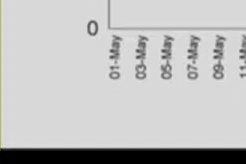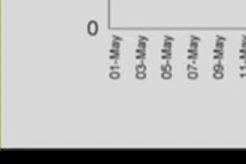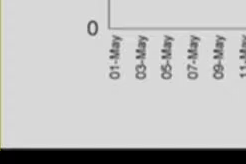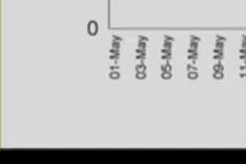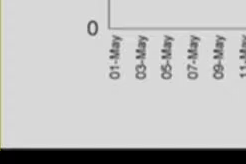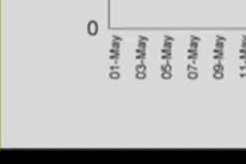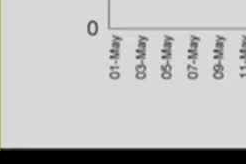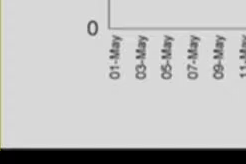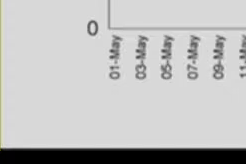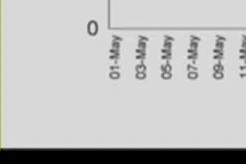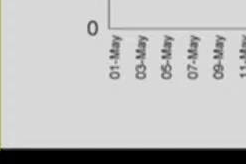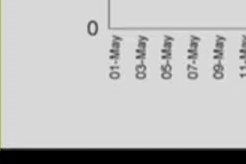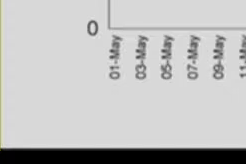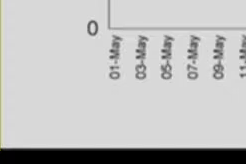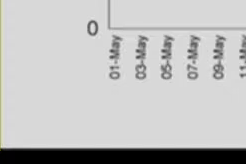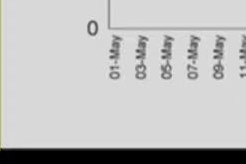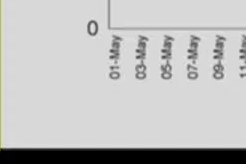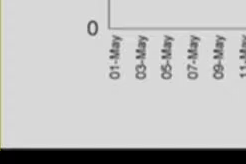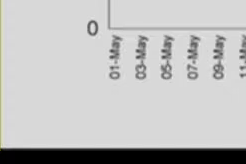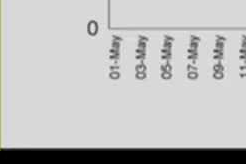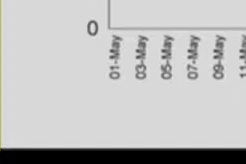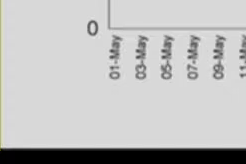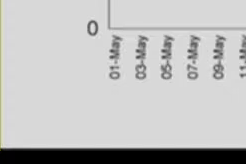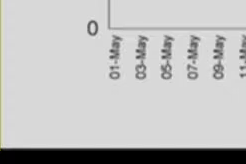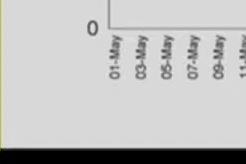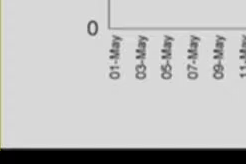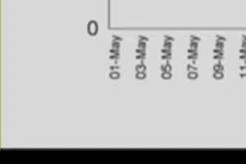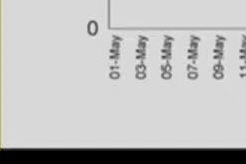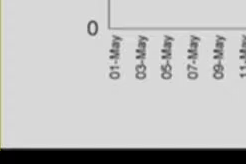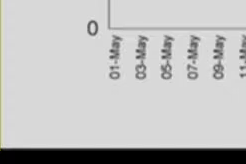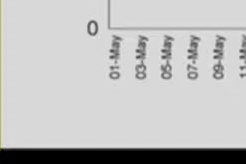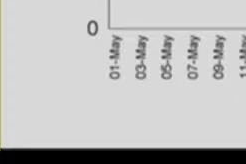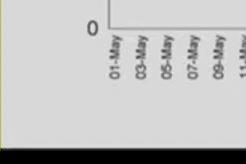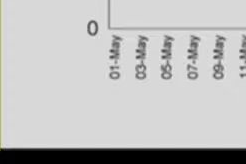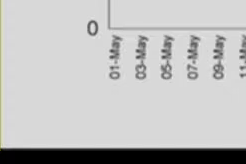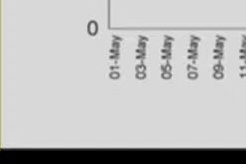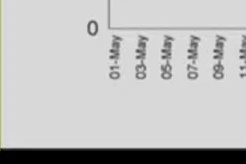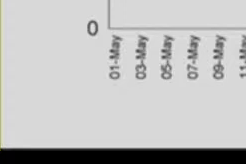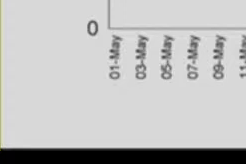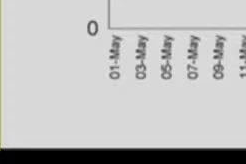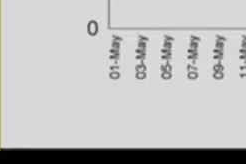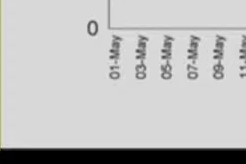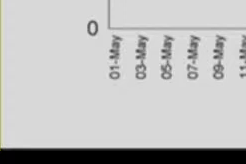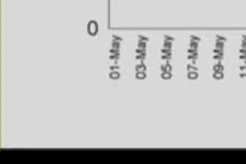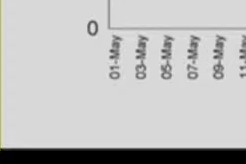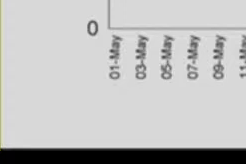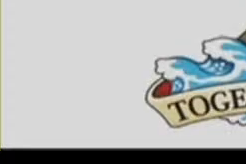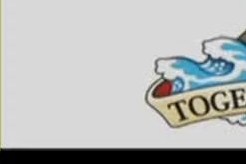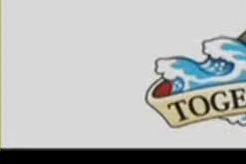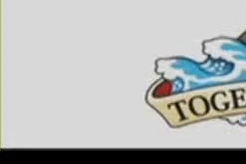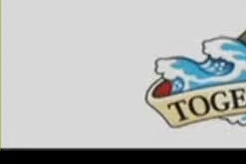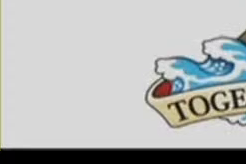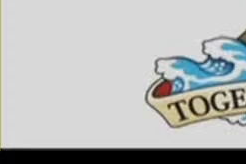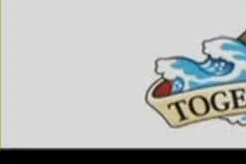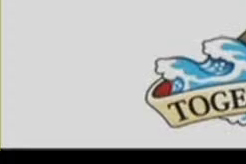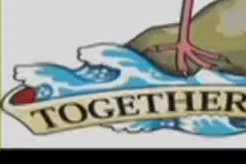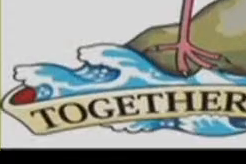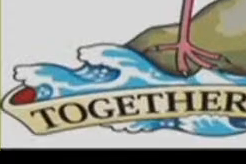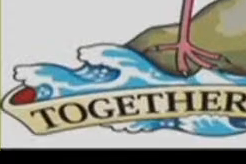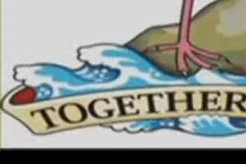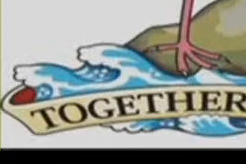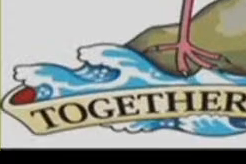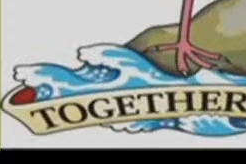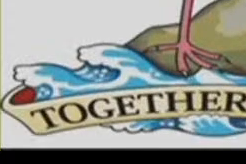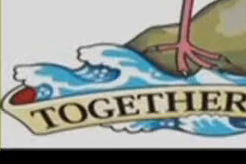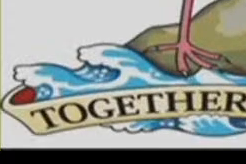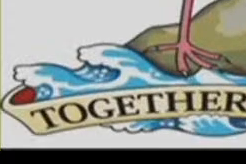from 150 to 120 minutes. Ladies and gentlemen, the reality is